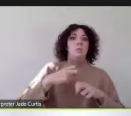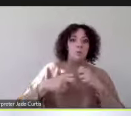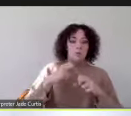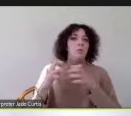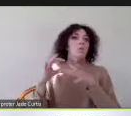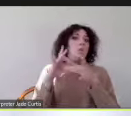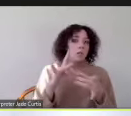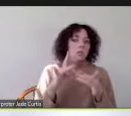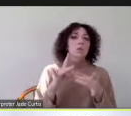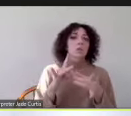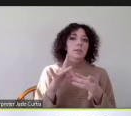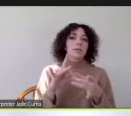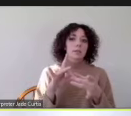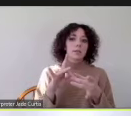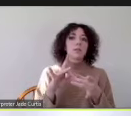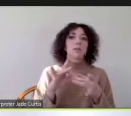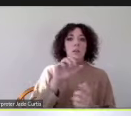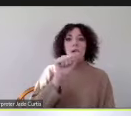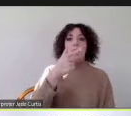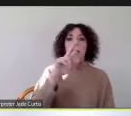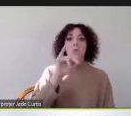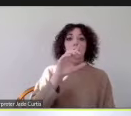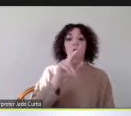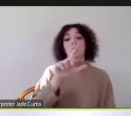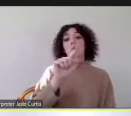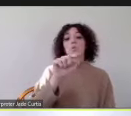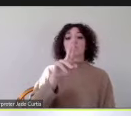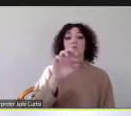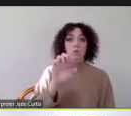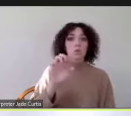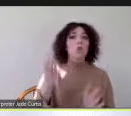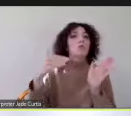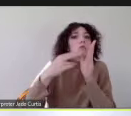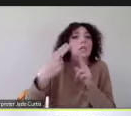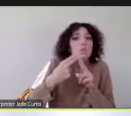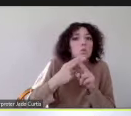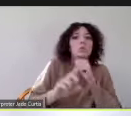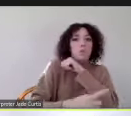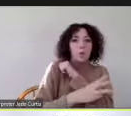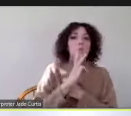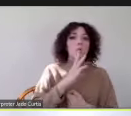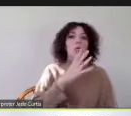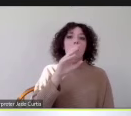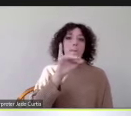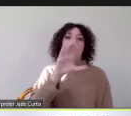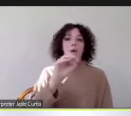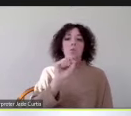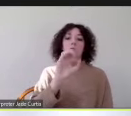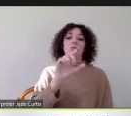relation to the agricultural reuse of wastewater and biosolids. Next, please.